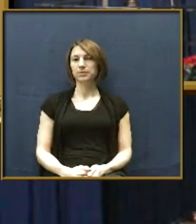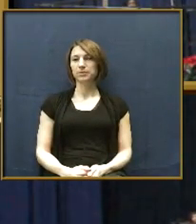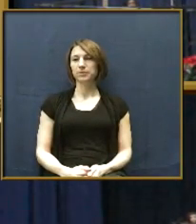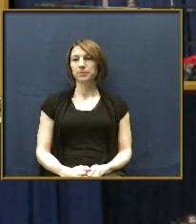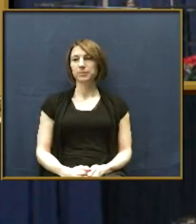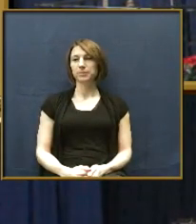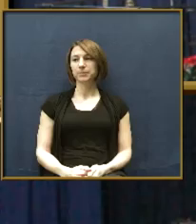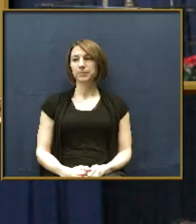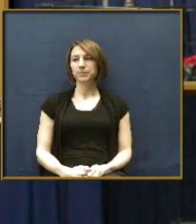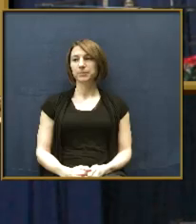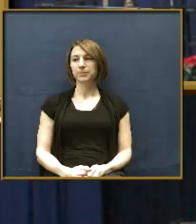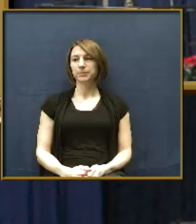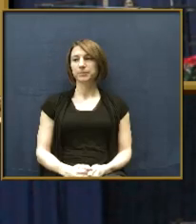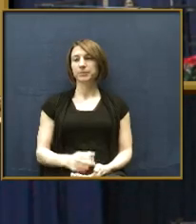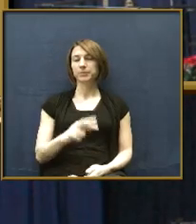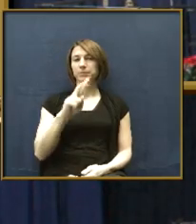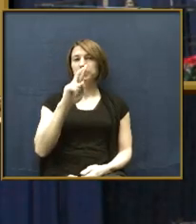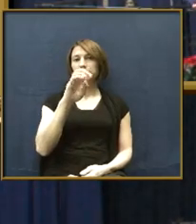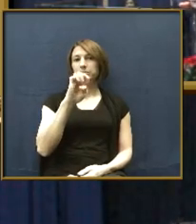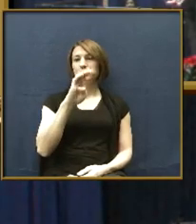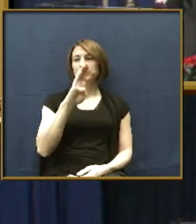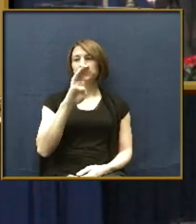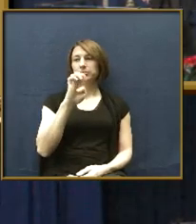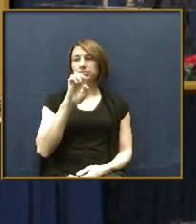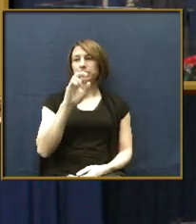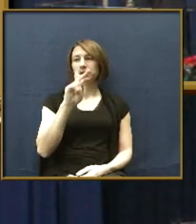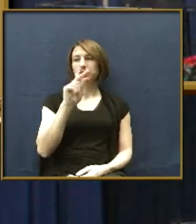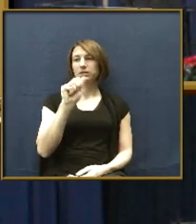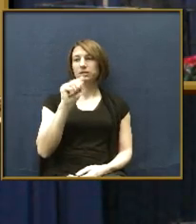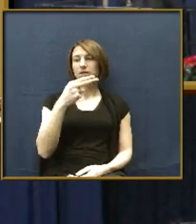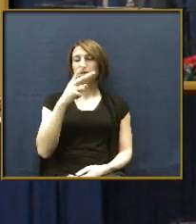Rebecca Emily Vela, cum laude.